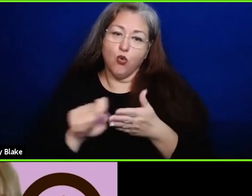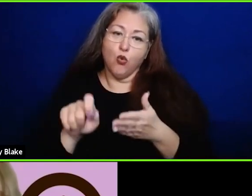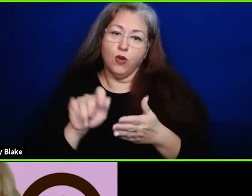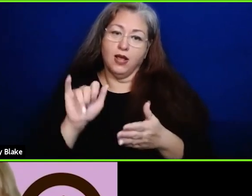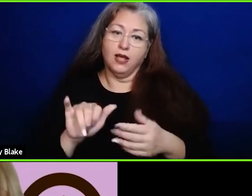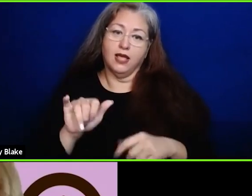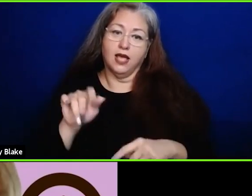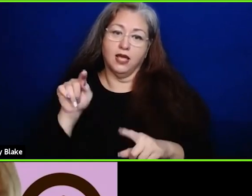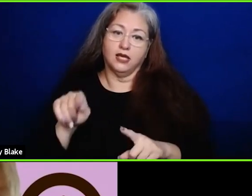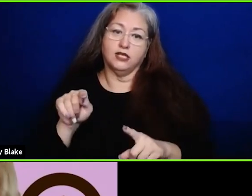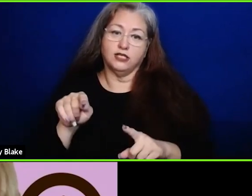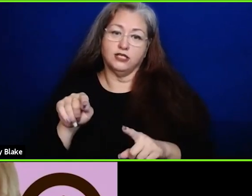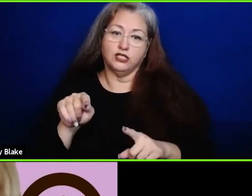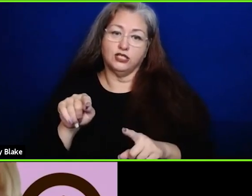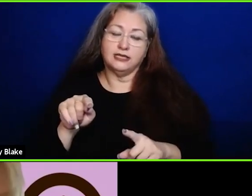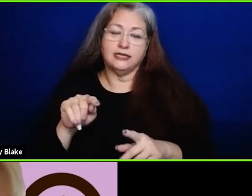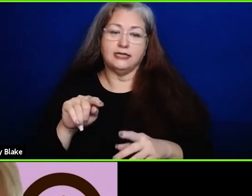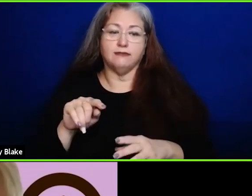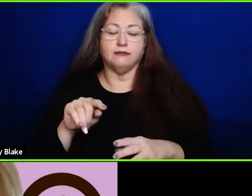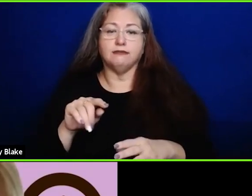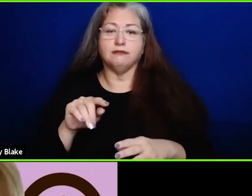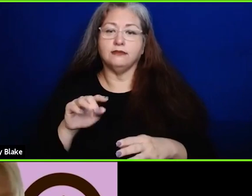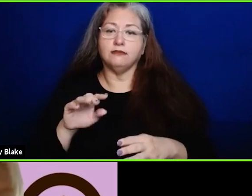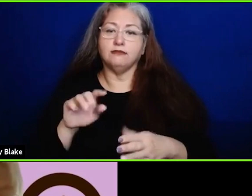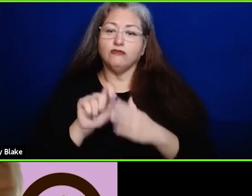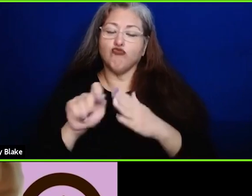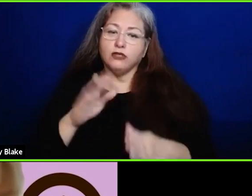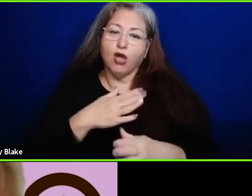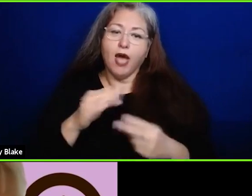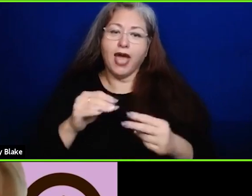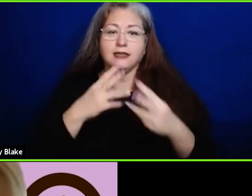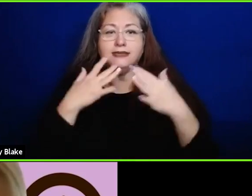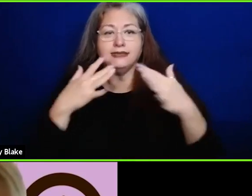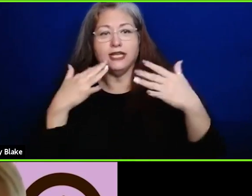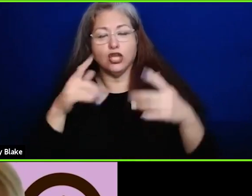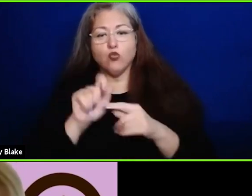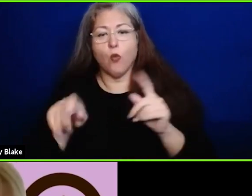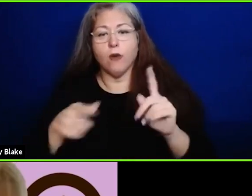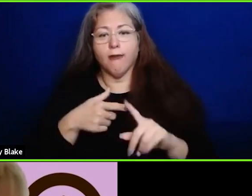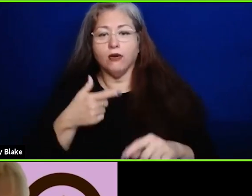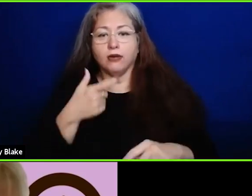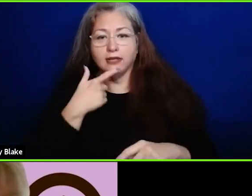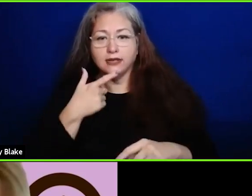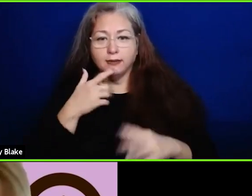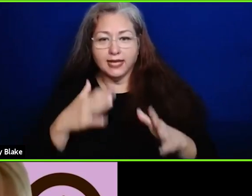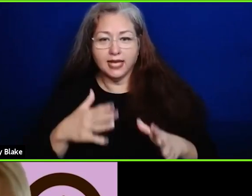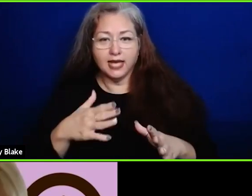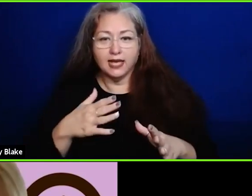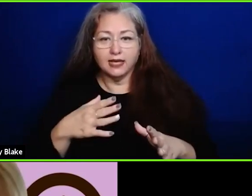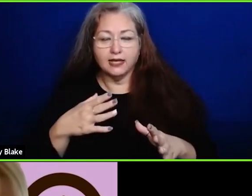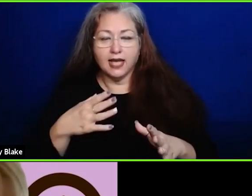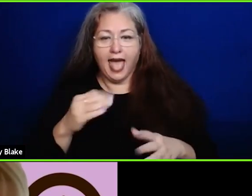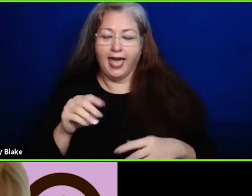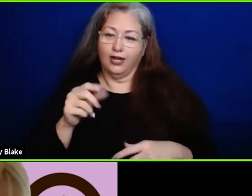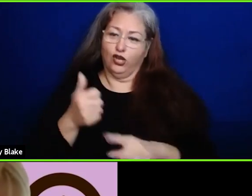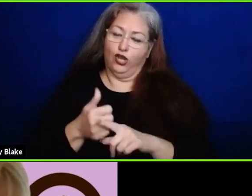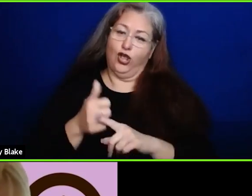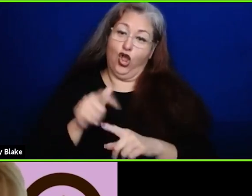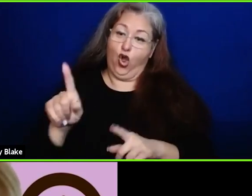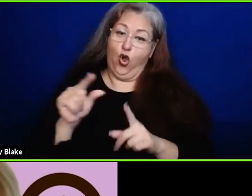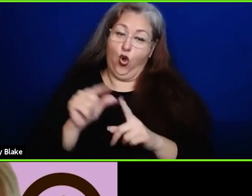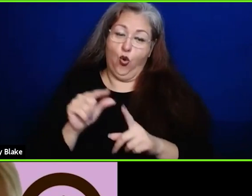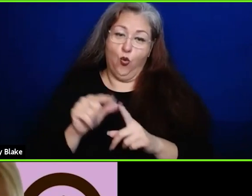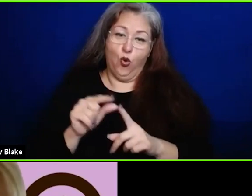song, singer, songwriter, who wrote about lesbians, and I will cite her. Her words are